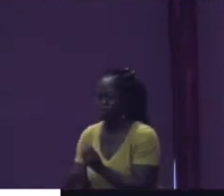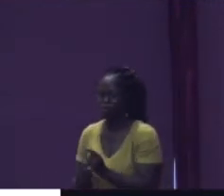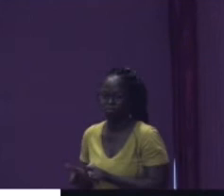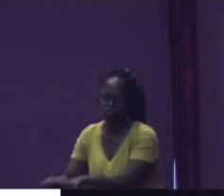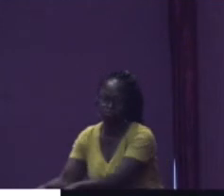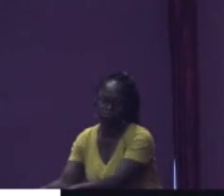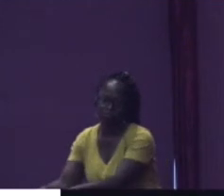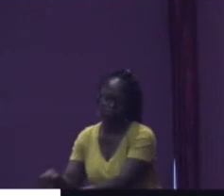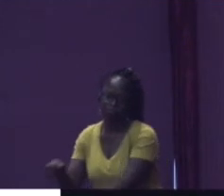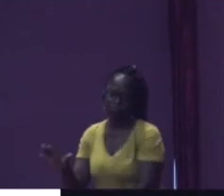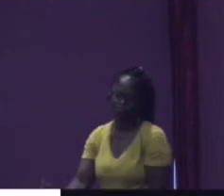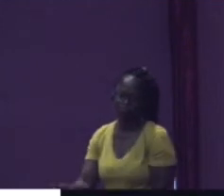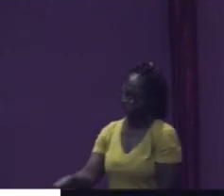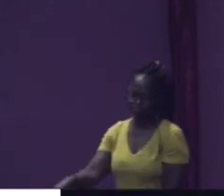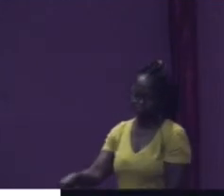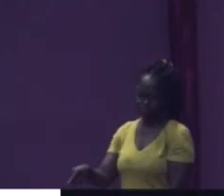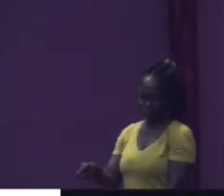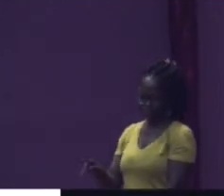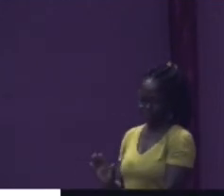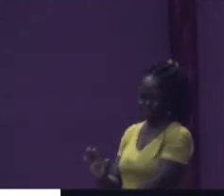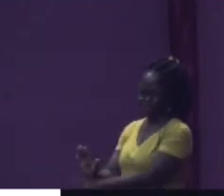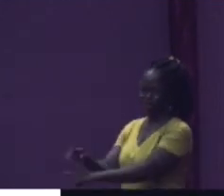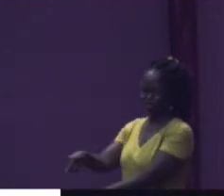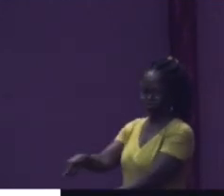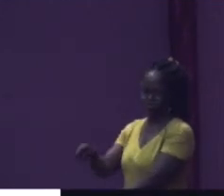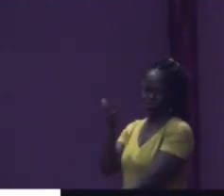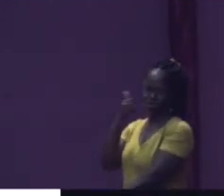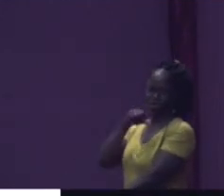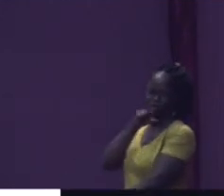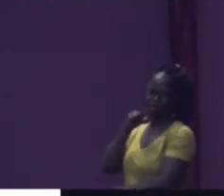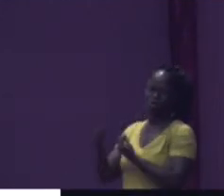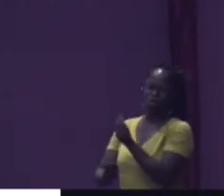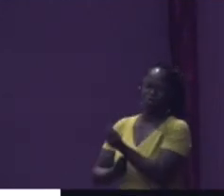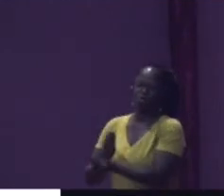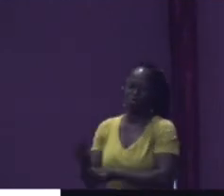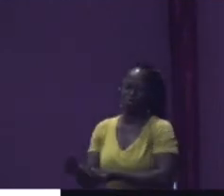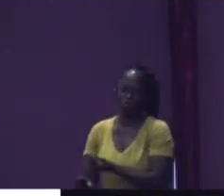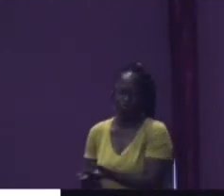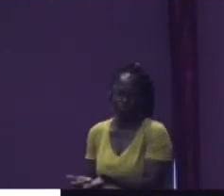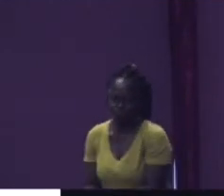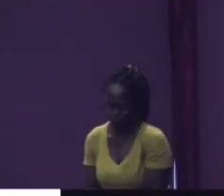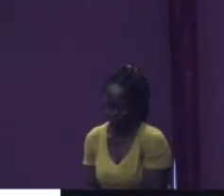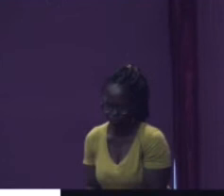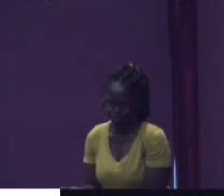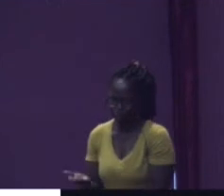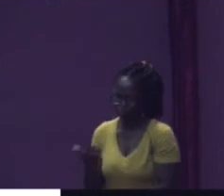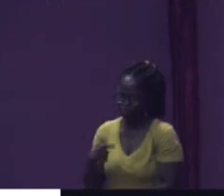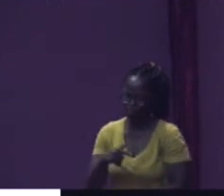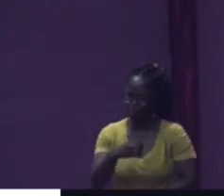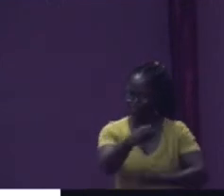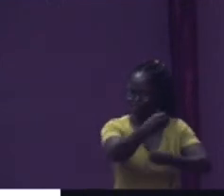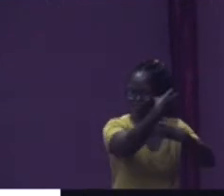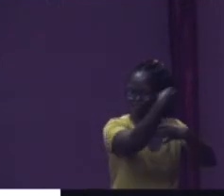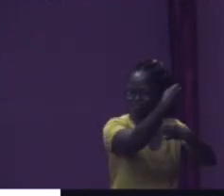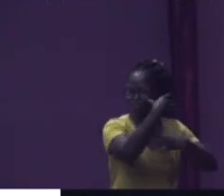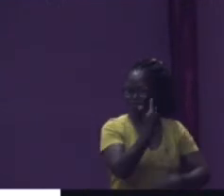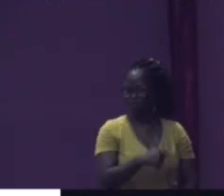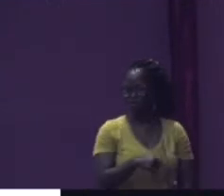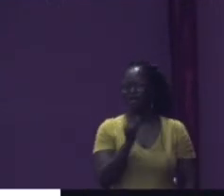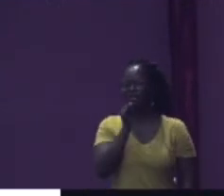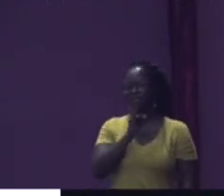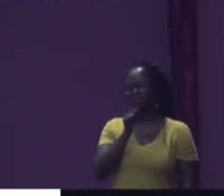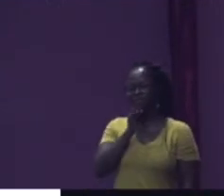effects of those problems, particularly things like hemorrhaging, which is one of the most